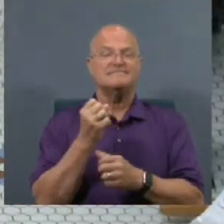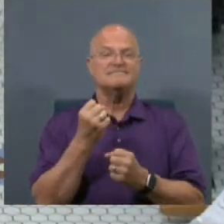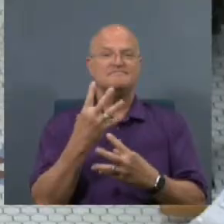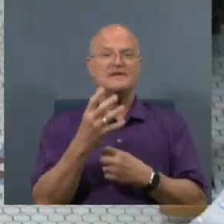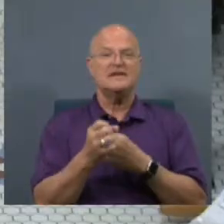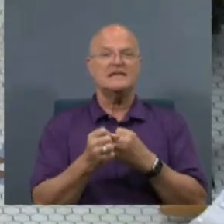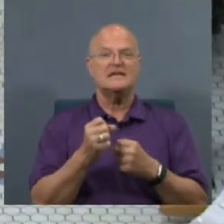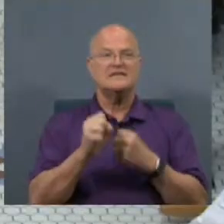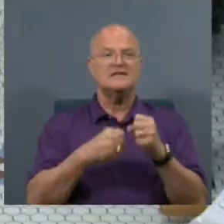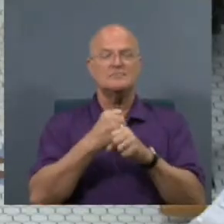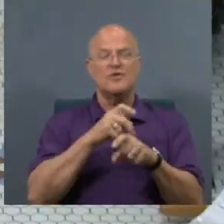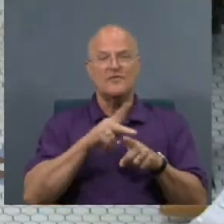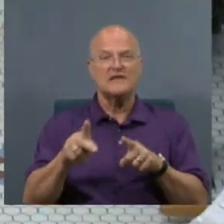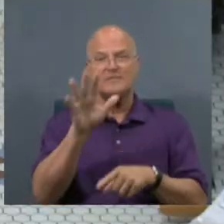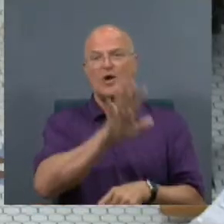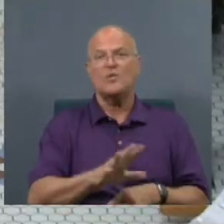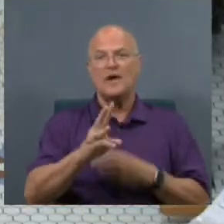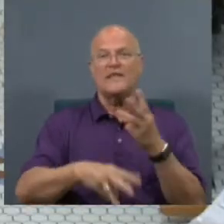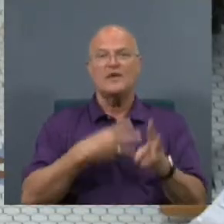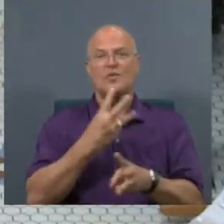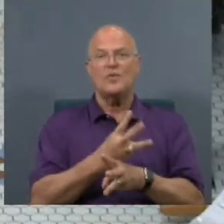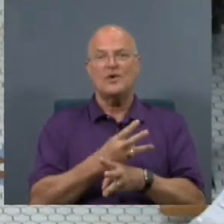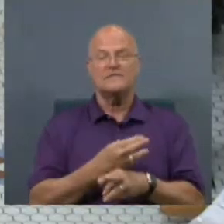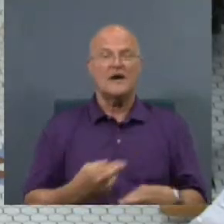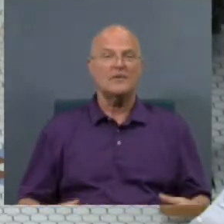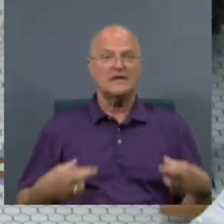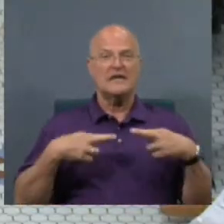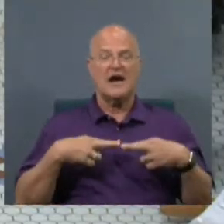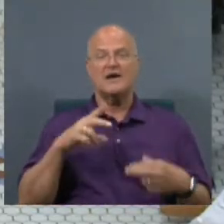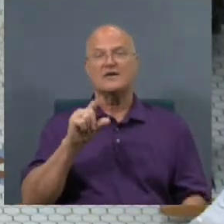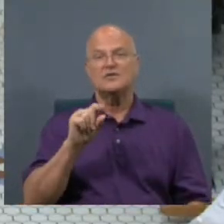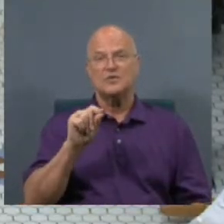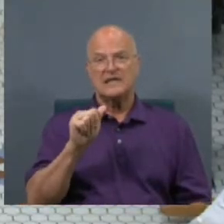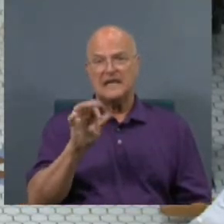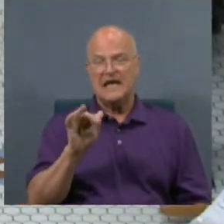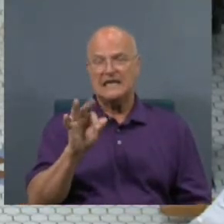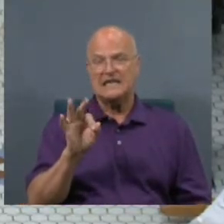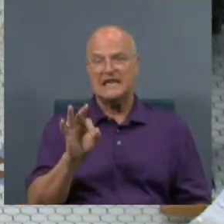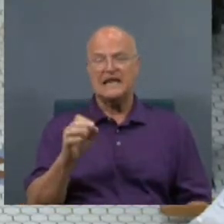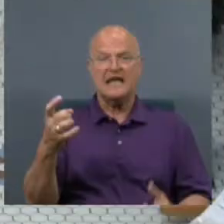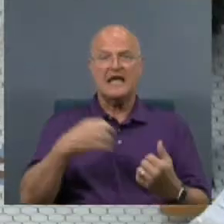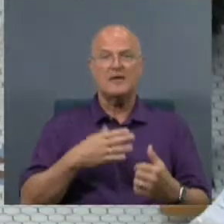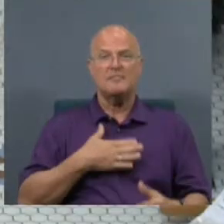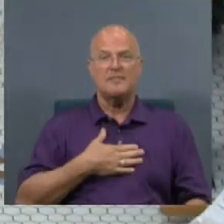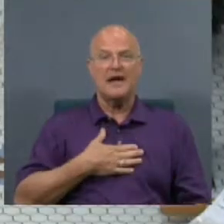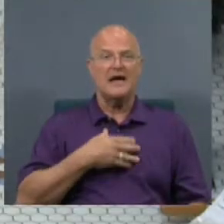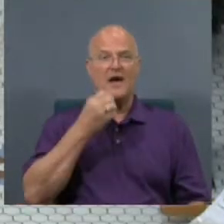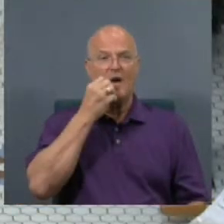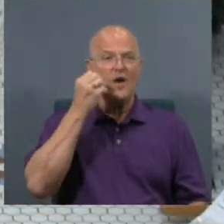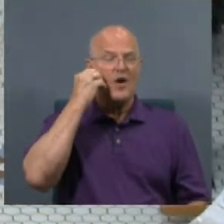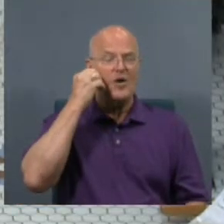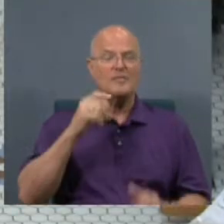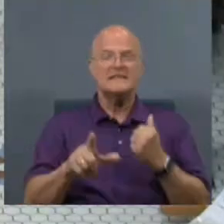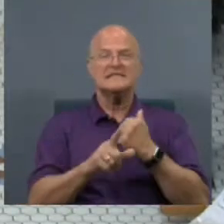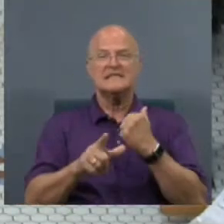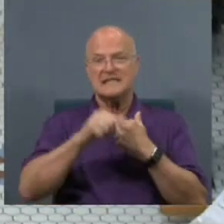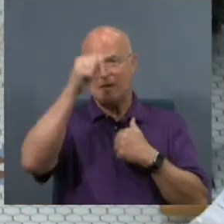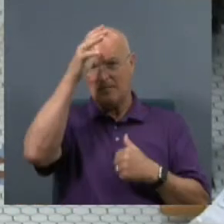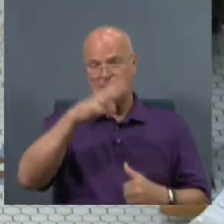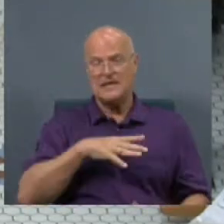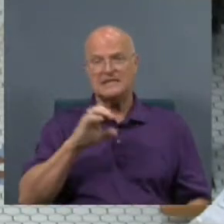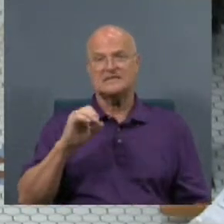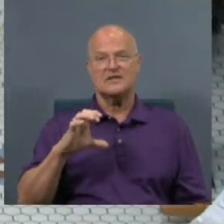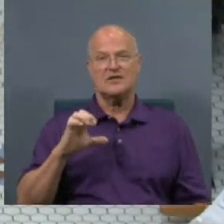playing professionally around the world. After retiring in 2019, I returned to my alma mater as assistant men's golf